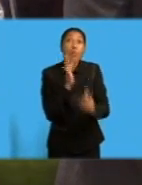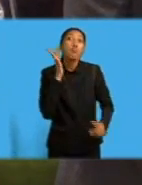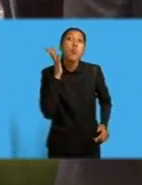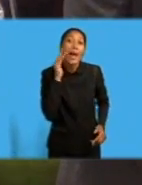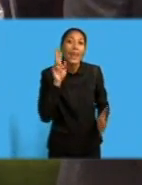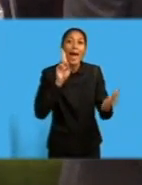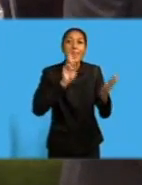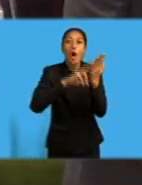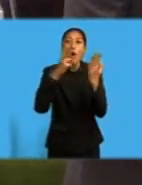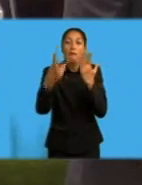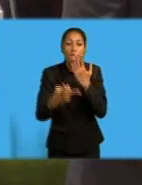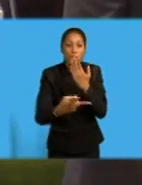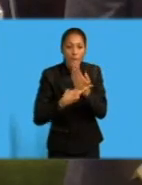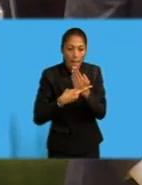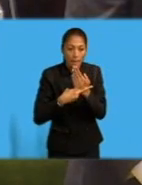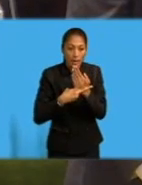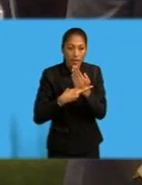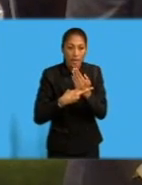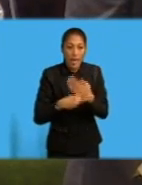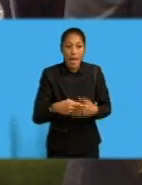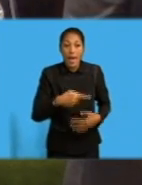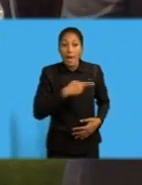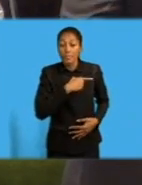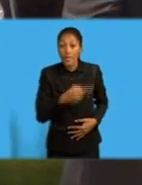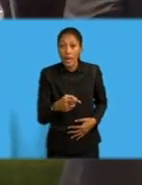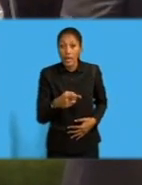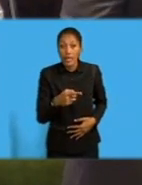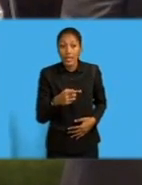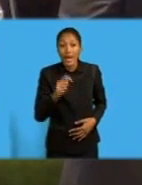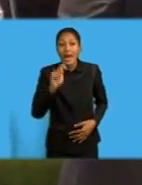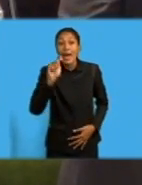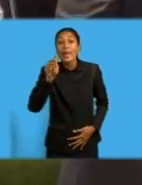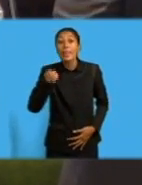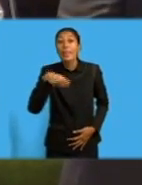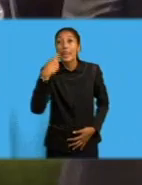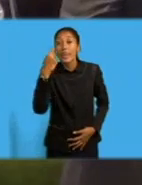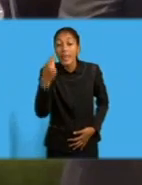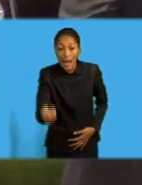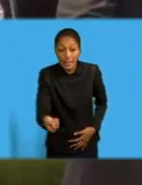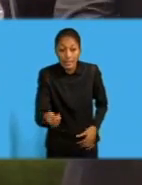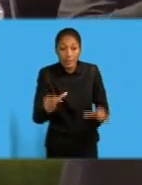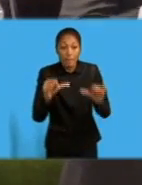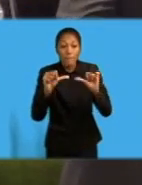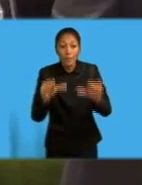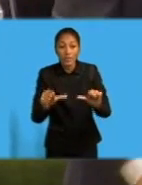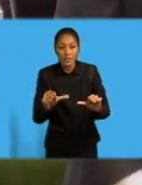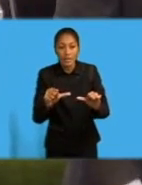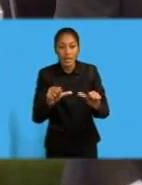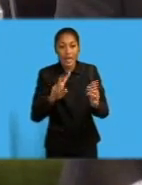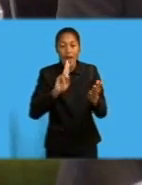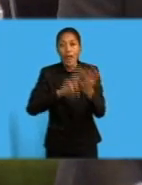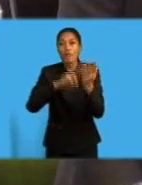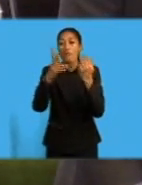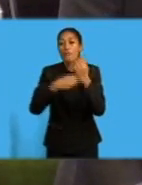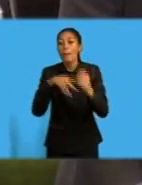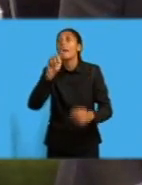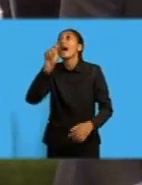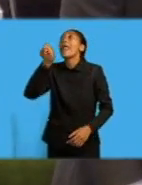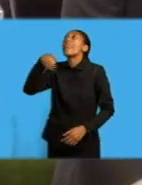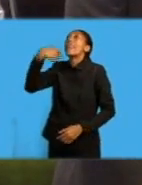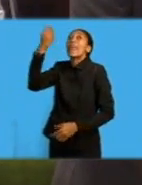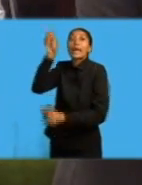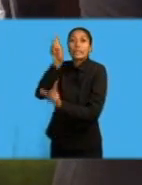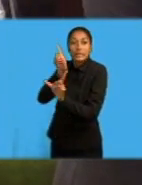Then he has until the next COP, the presidency, which is November the following year.